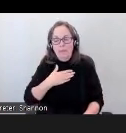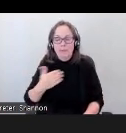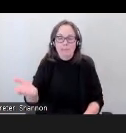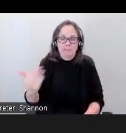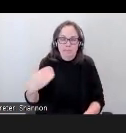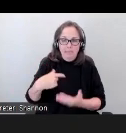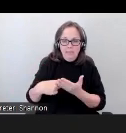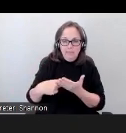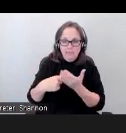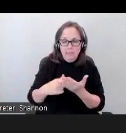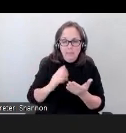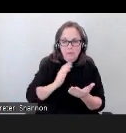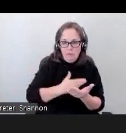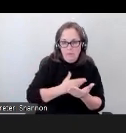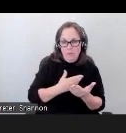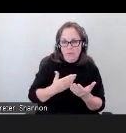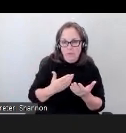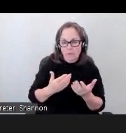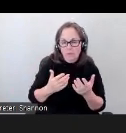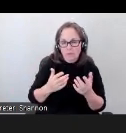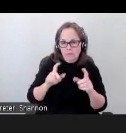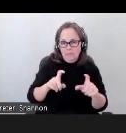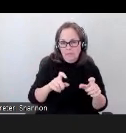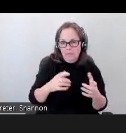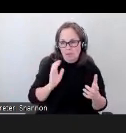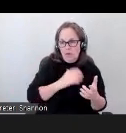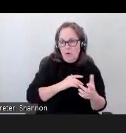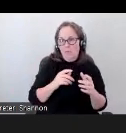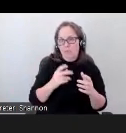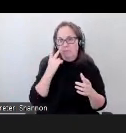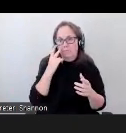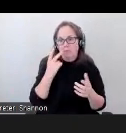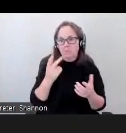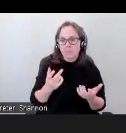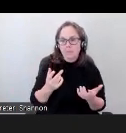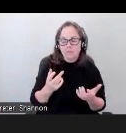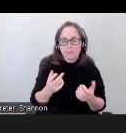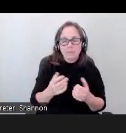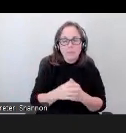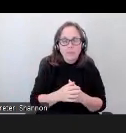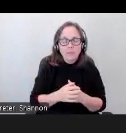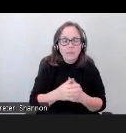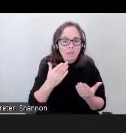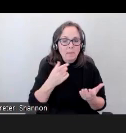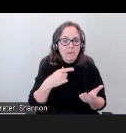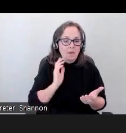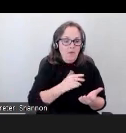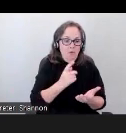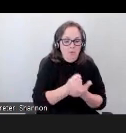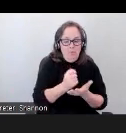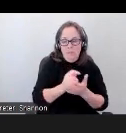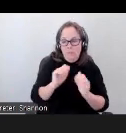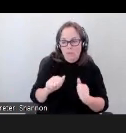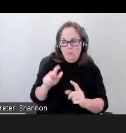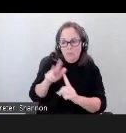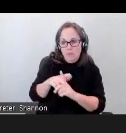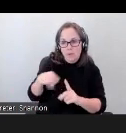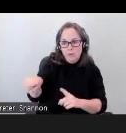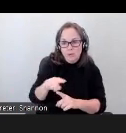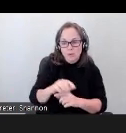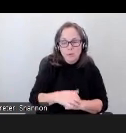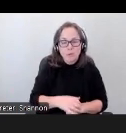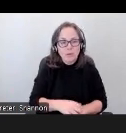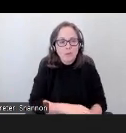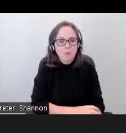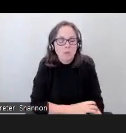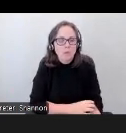discuss these clinical trials and help you see if these treatments are fit for you. So